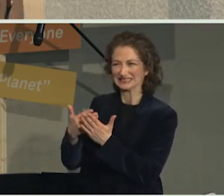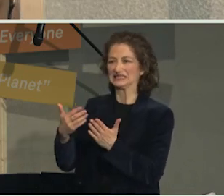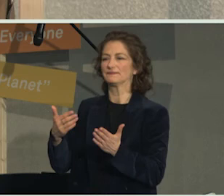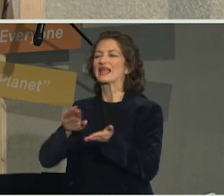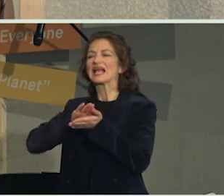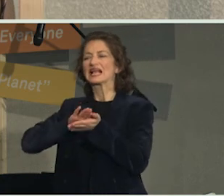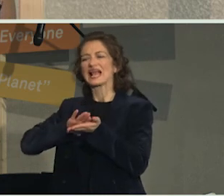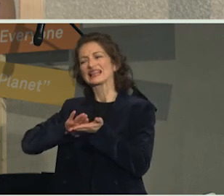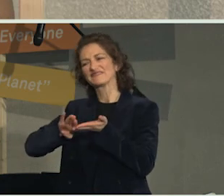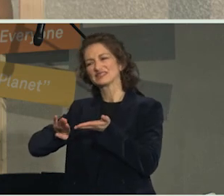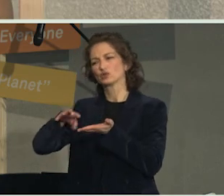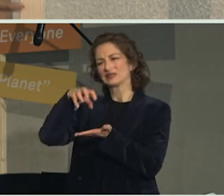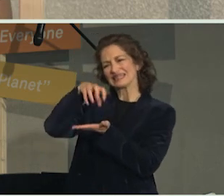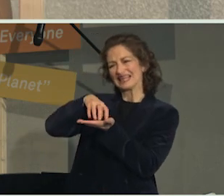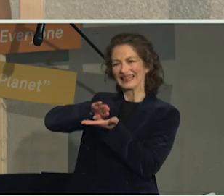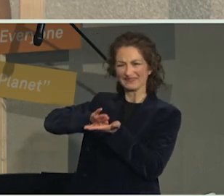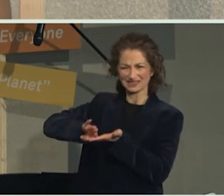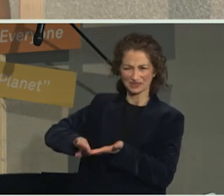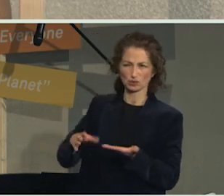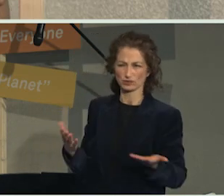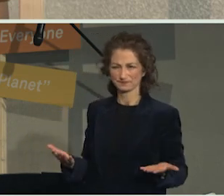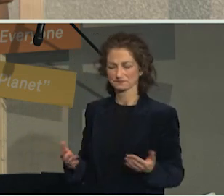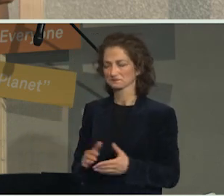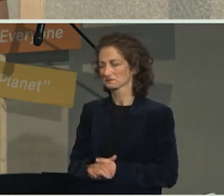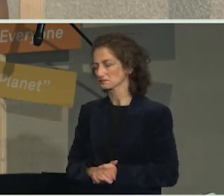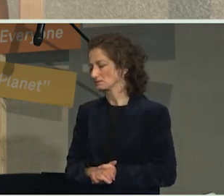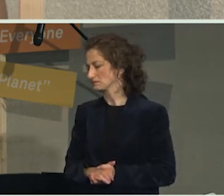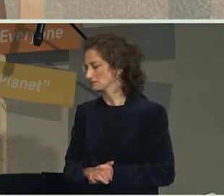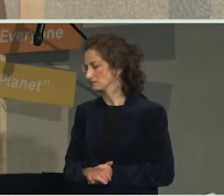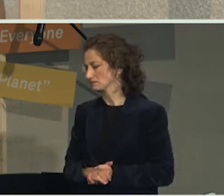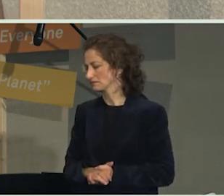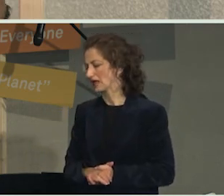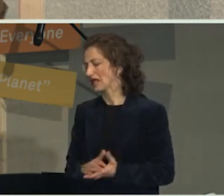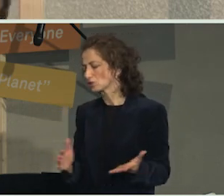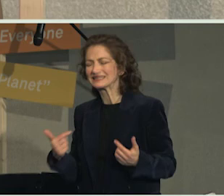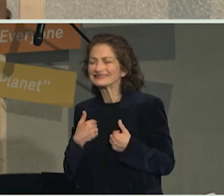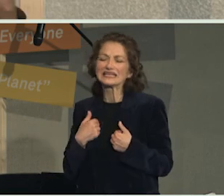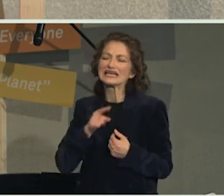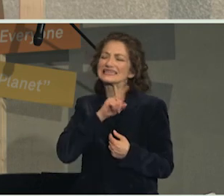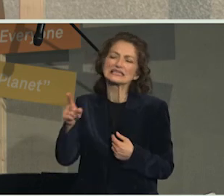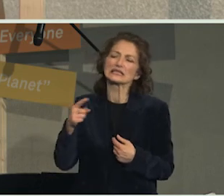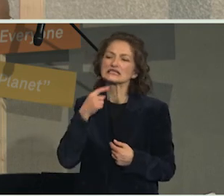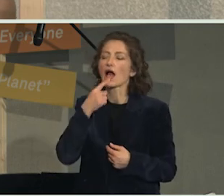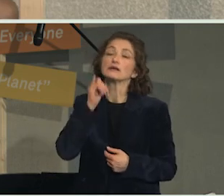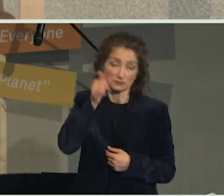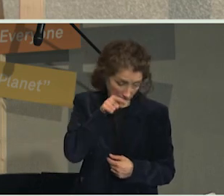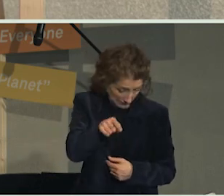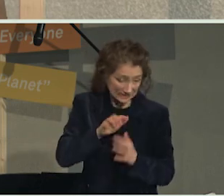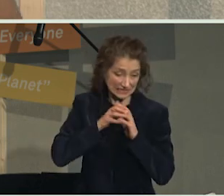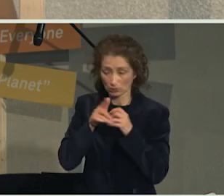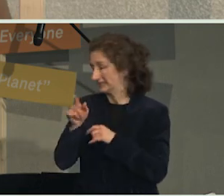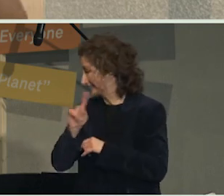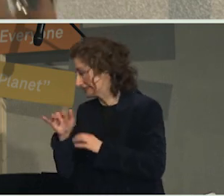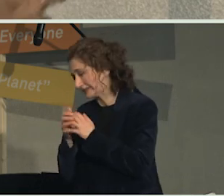not necessarily engage in the debate about, you know, what is or what isn't intersectionality. And then to a certain extent, you know, I still think